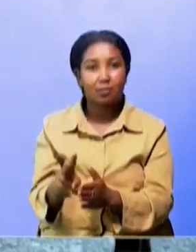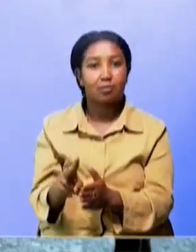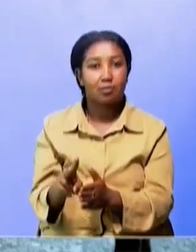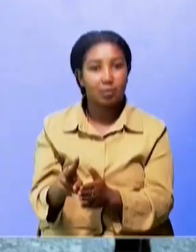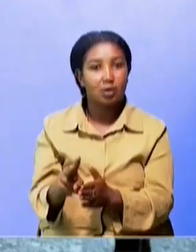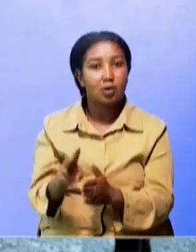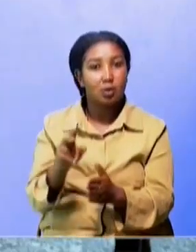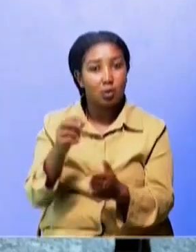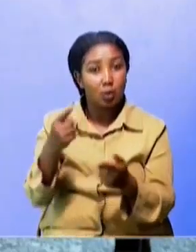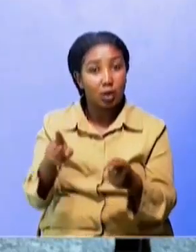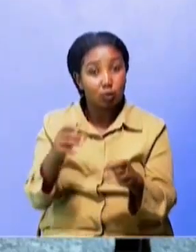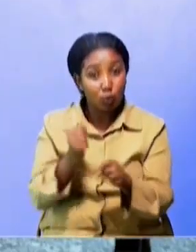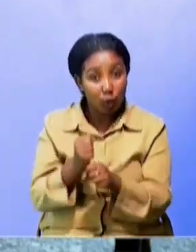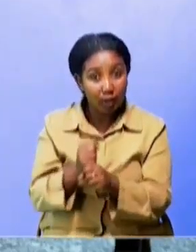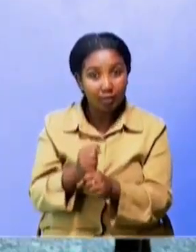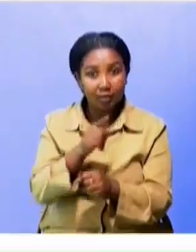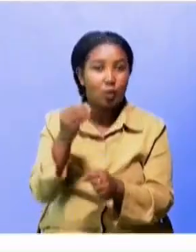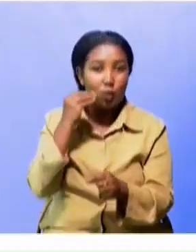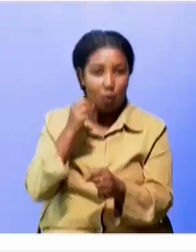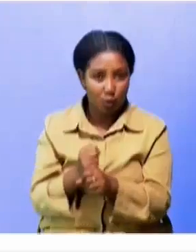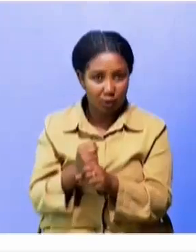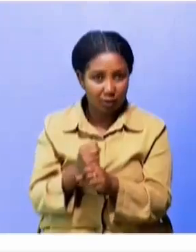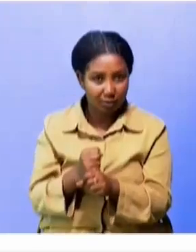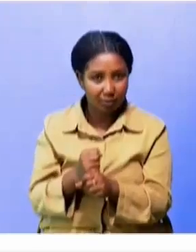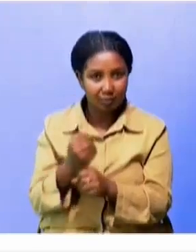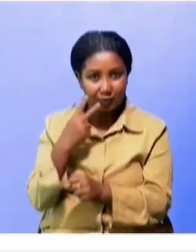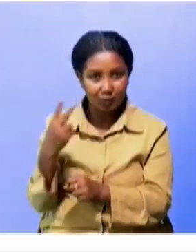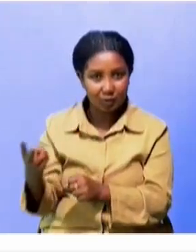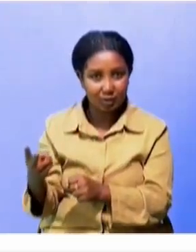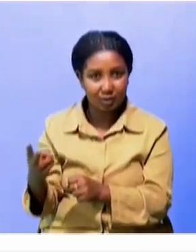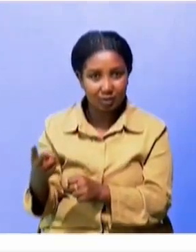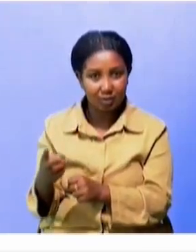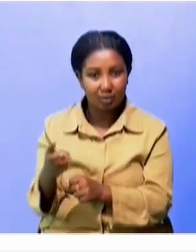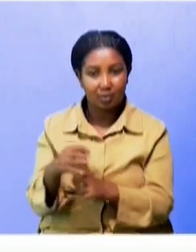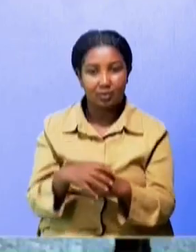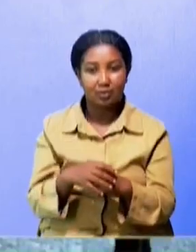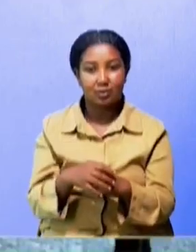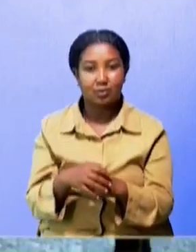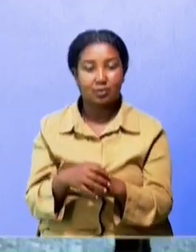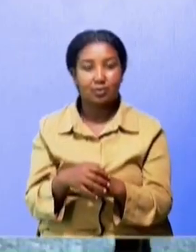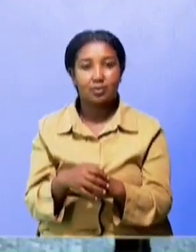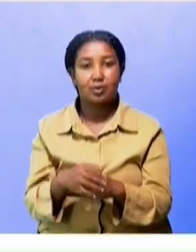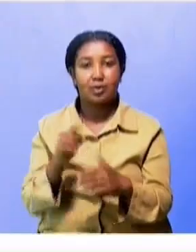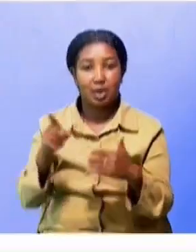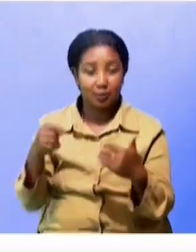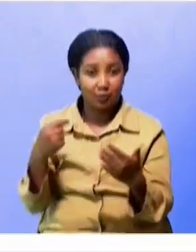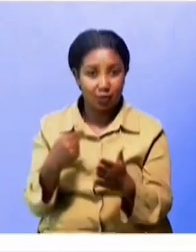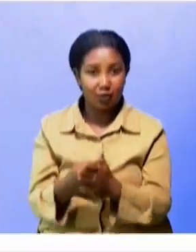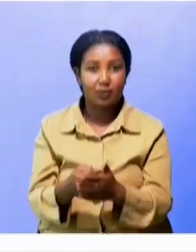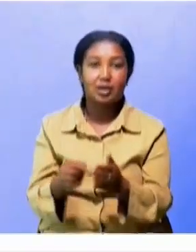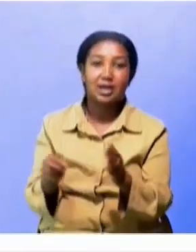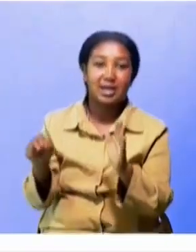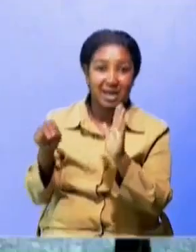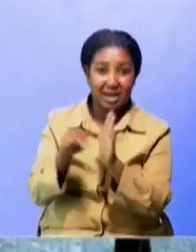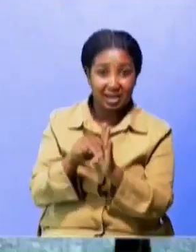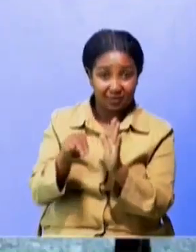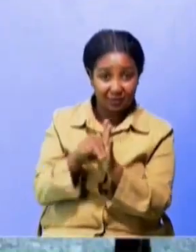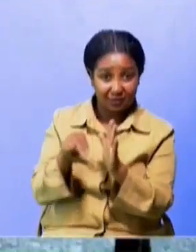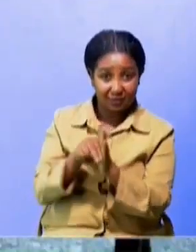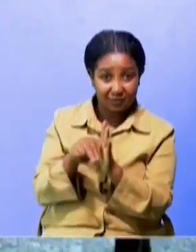doing their homework. What is that is here now? It's a main verb. Therefore, it's a negative form,